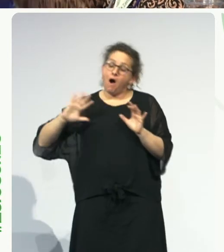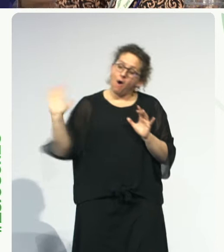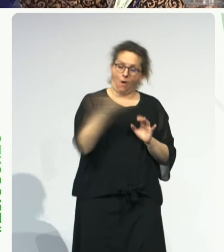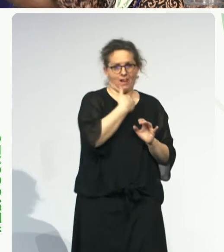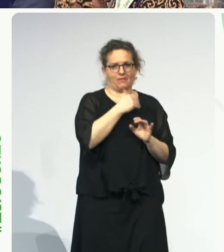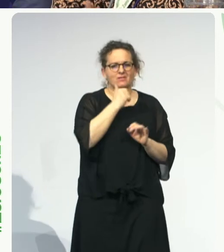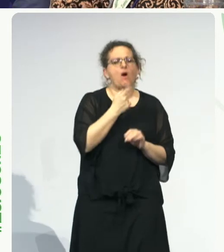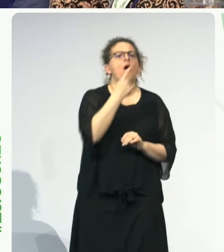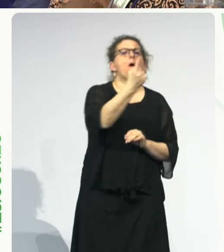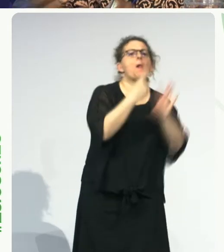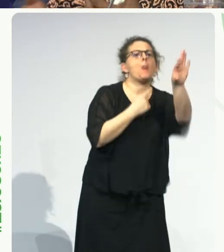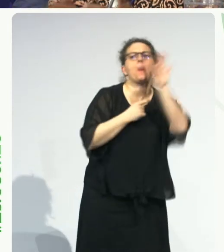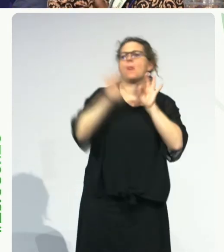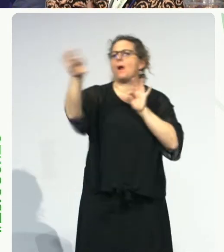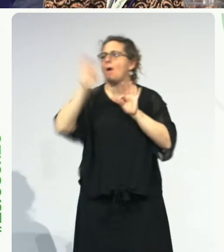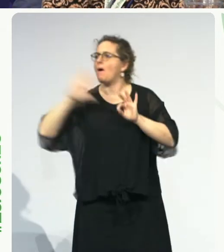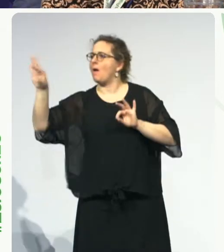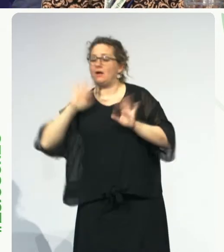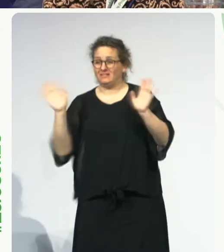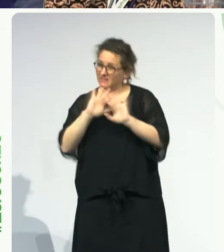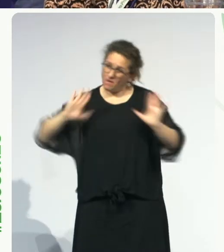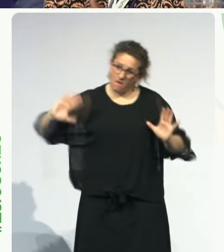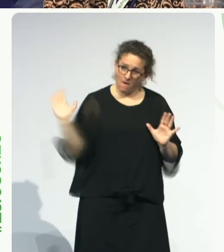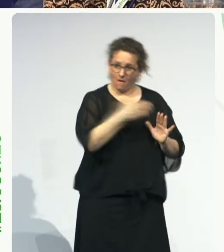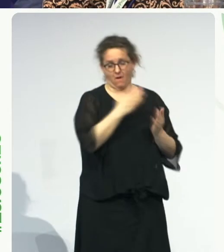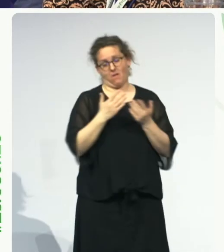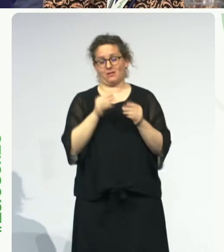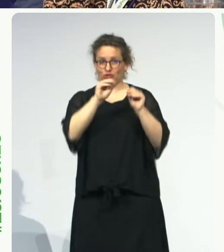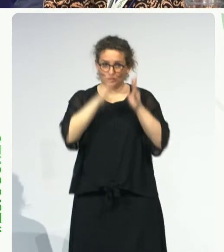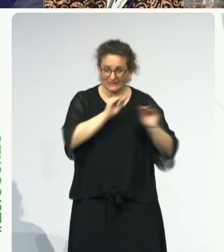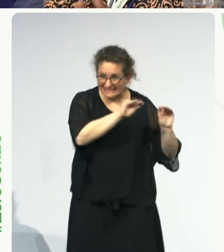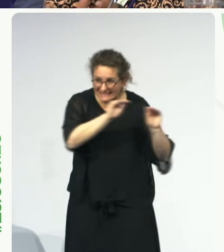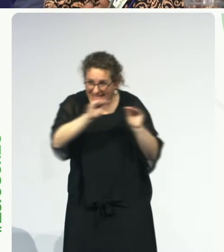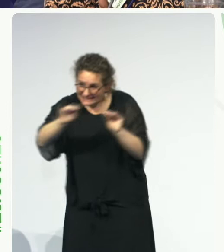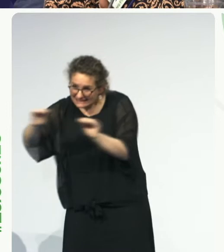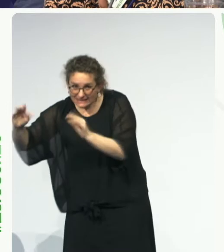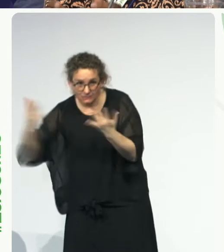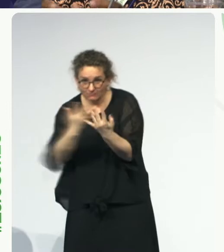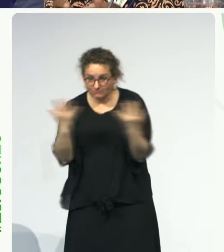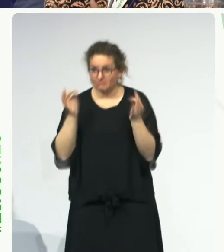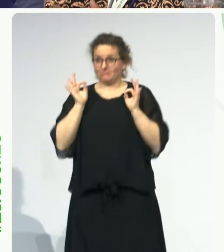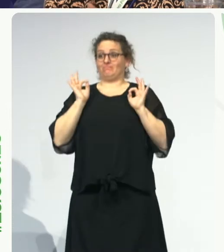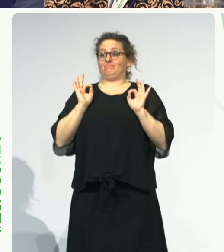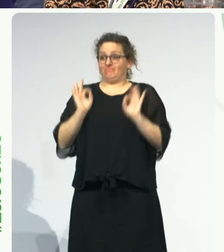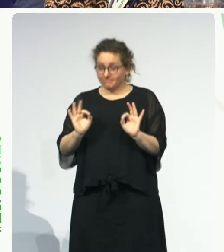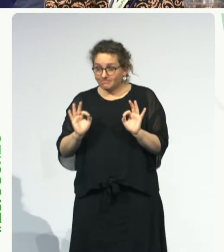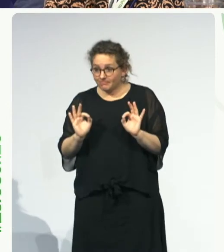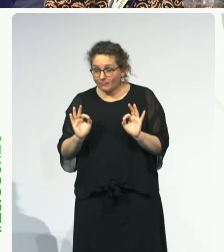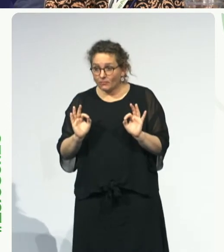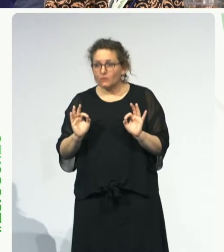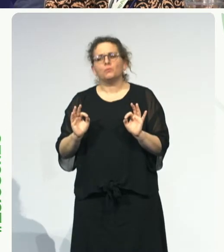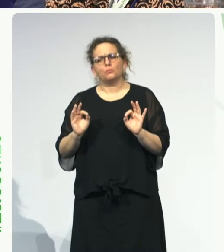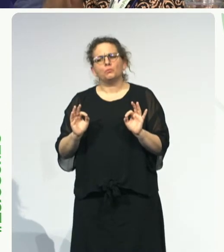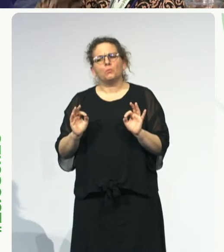to deliver the training to their fellow teachers. So we selected 8